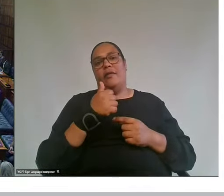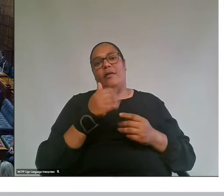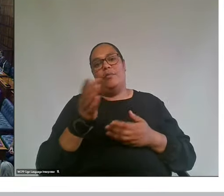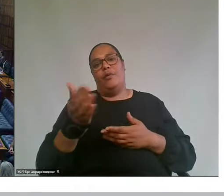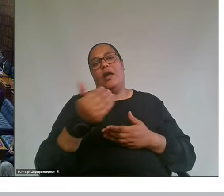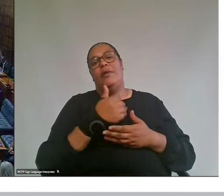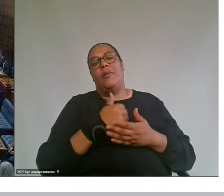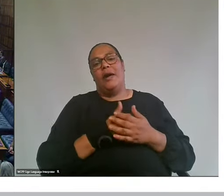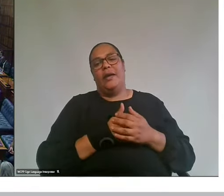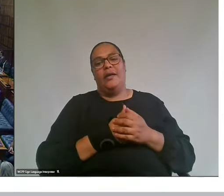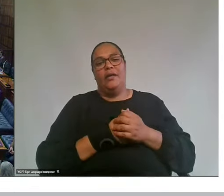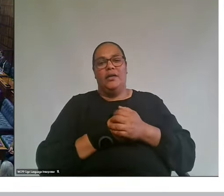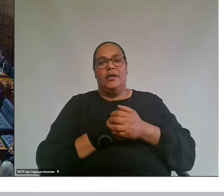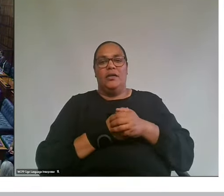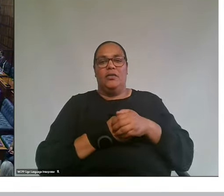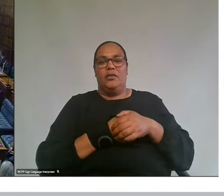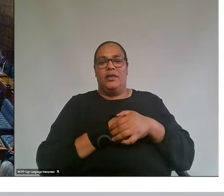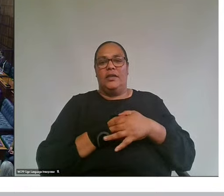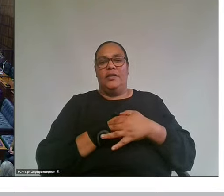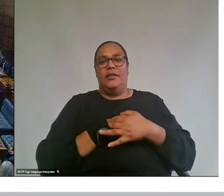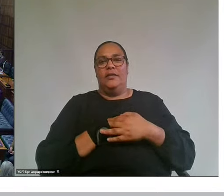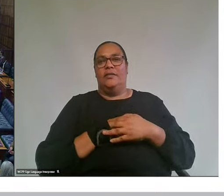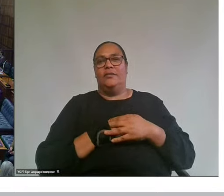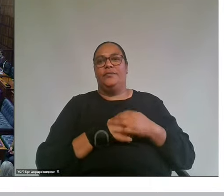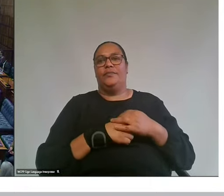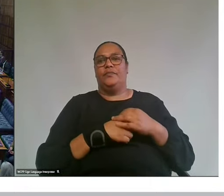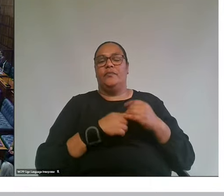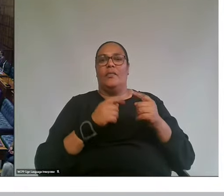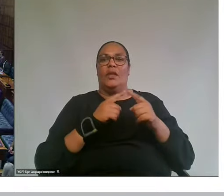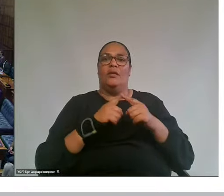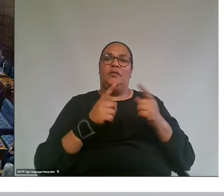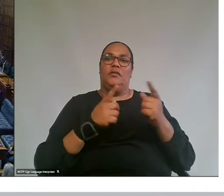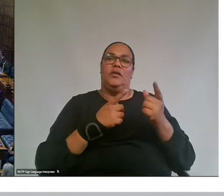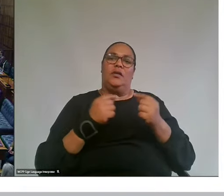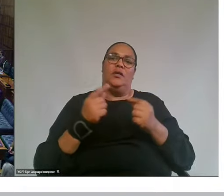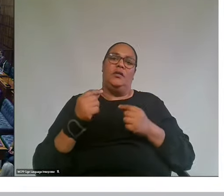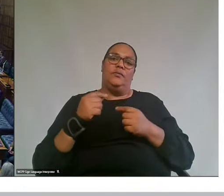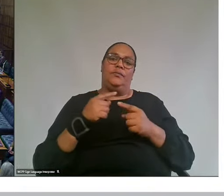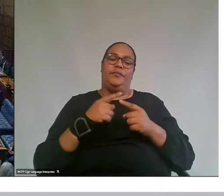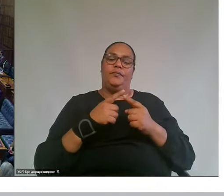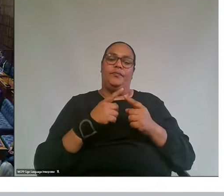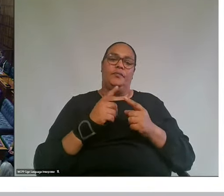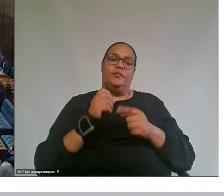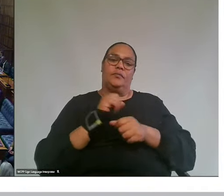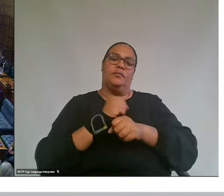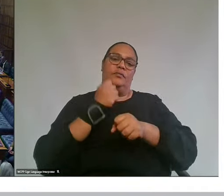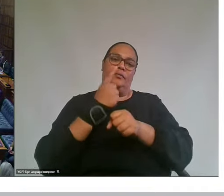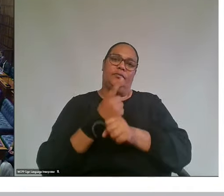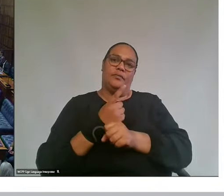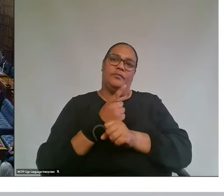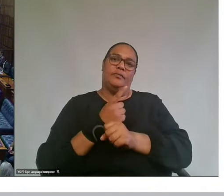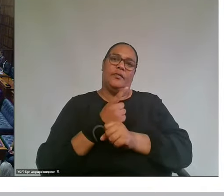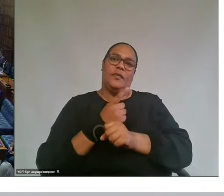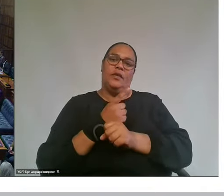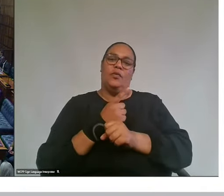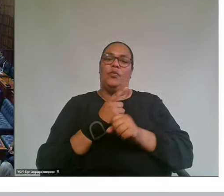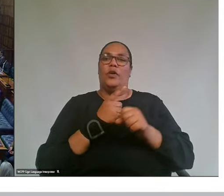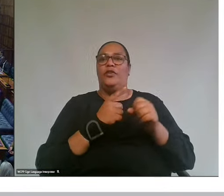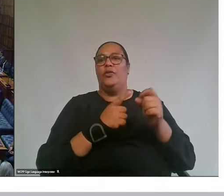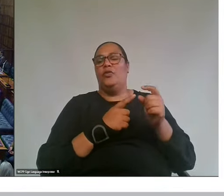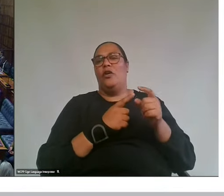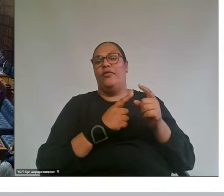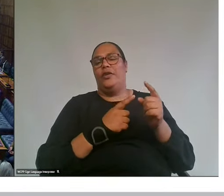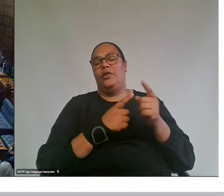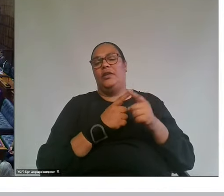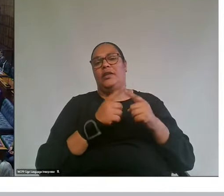procurement now I think procurement as as a as an enabler and if you look at the couting township strategy and also certainly within